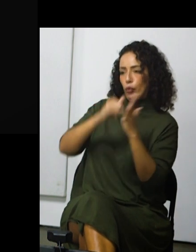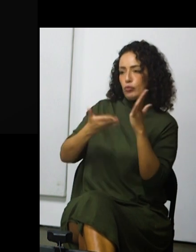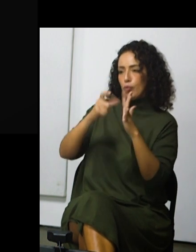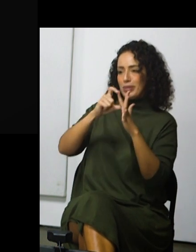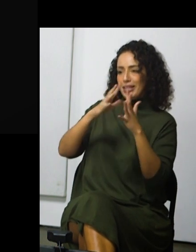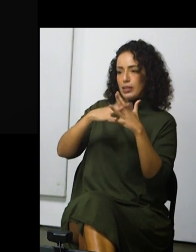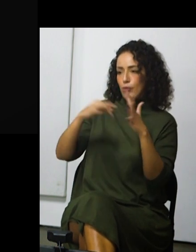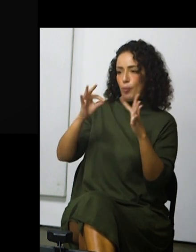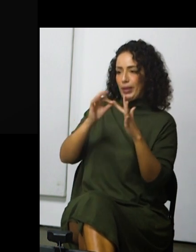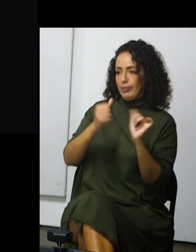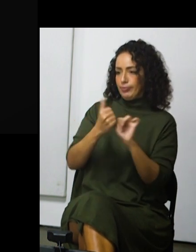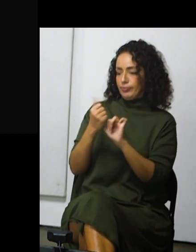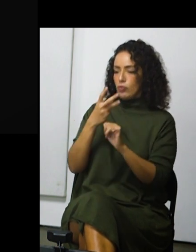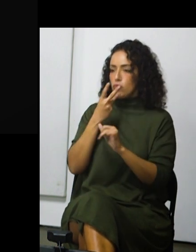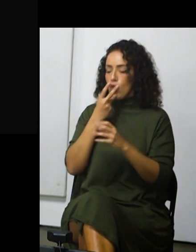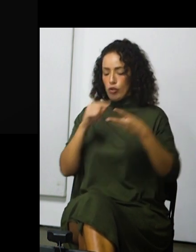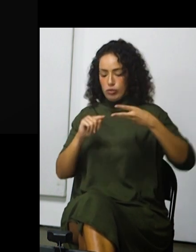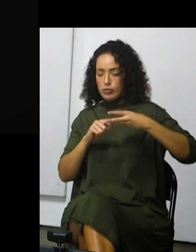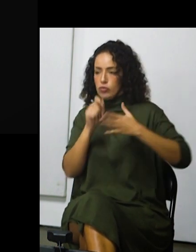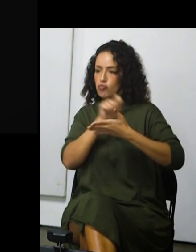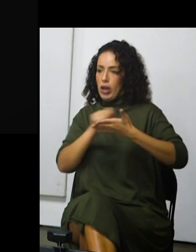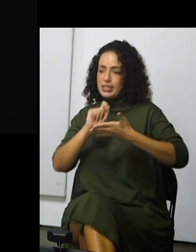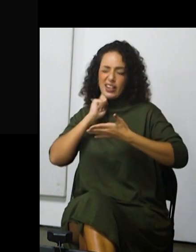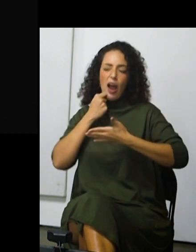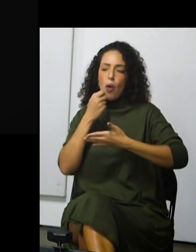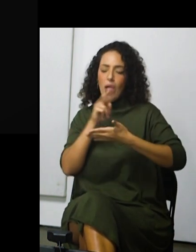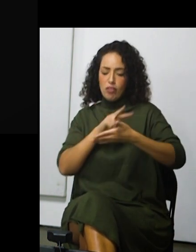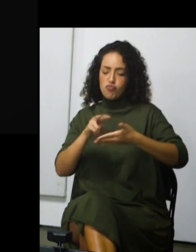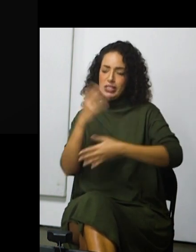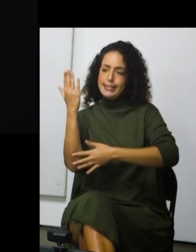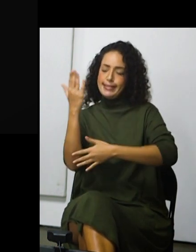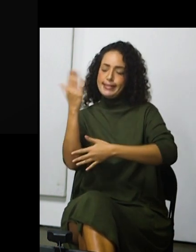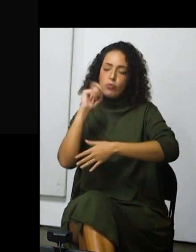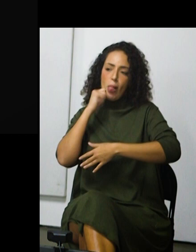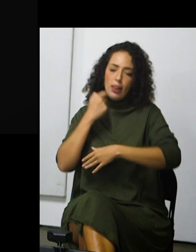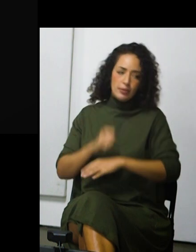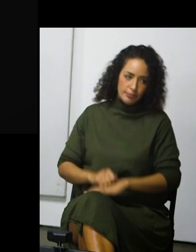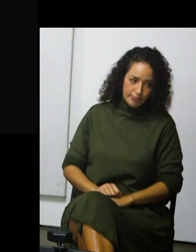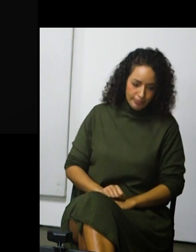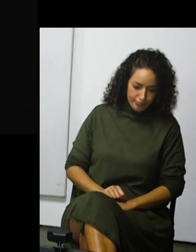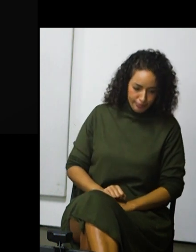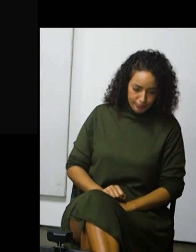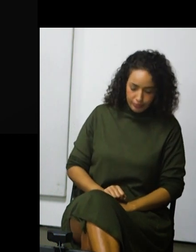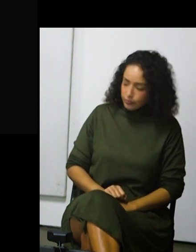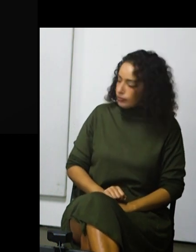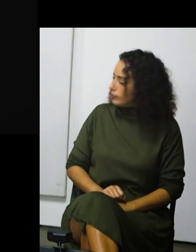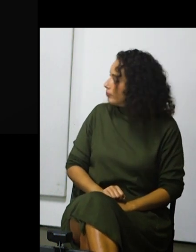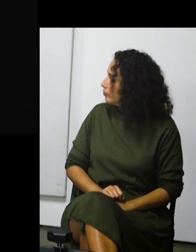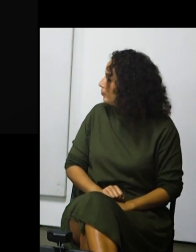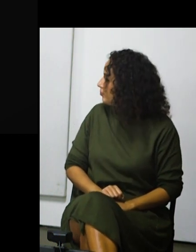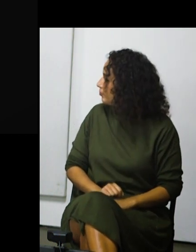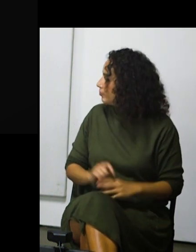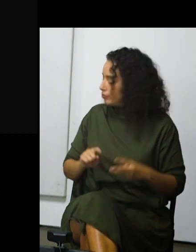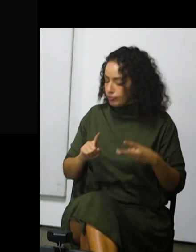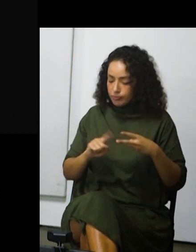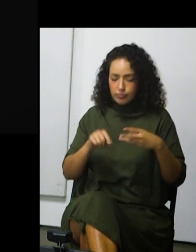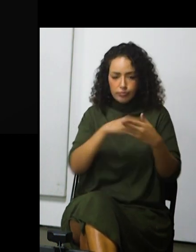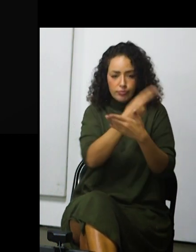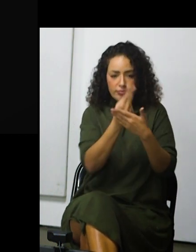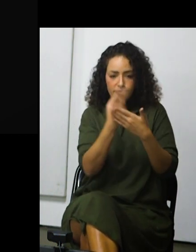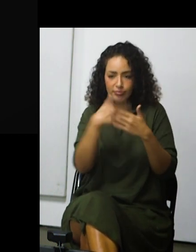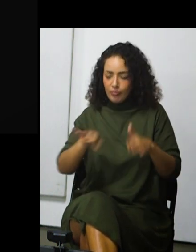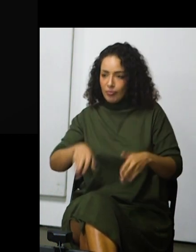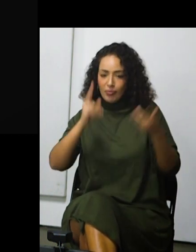third was a piece of writing, which I'm going to read an excerpt from. So it says, "The cartoons I